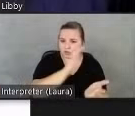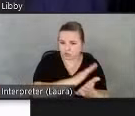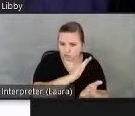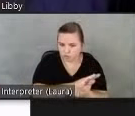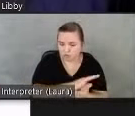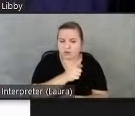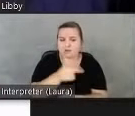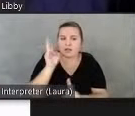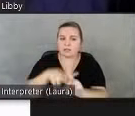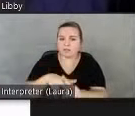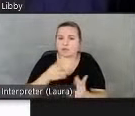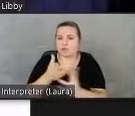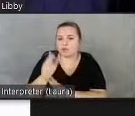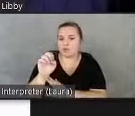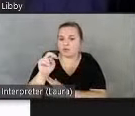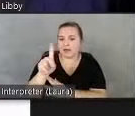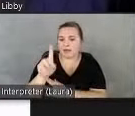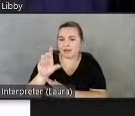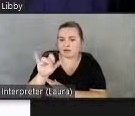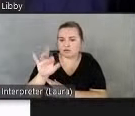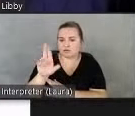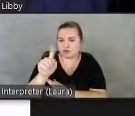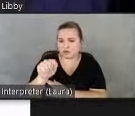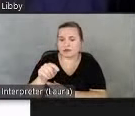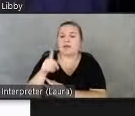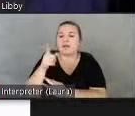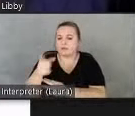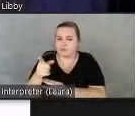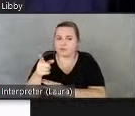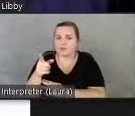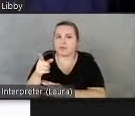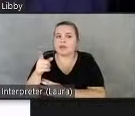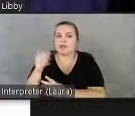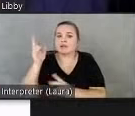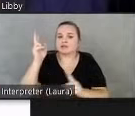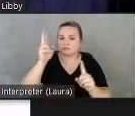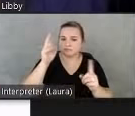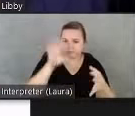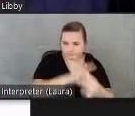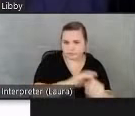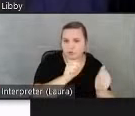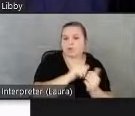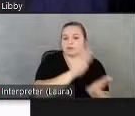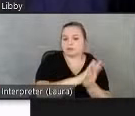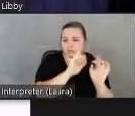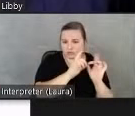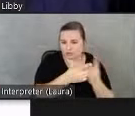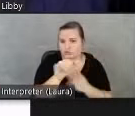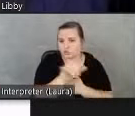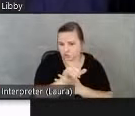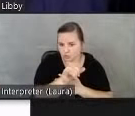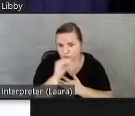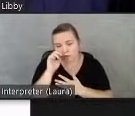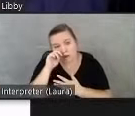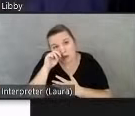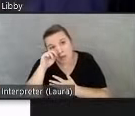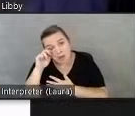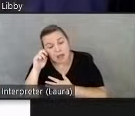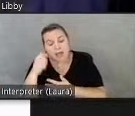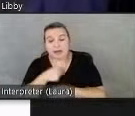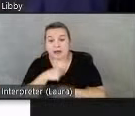10th Circuit, which is the court just below the Supreme Court, and the 10th Circuit sided with the school district. And